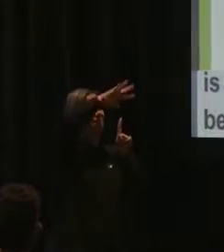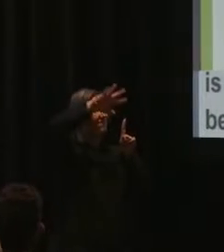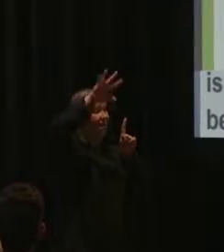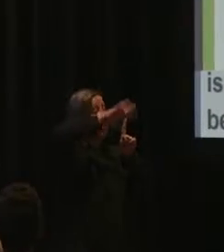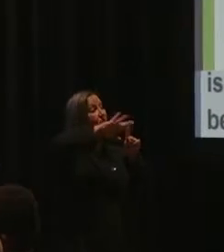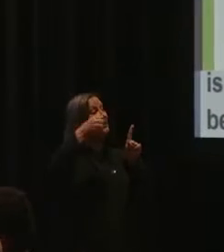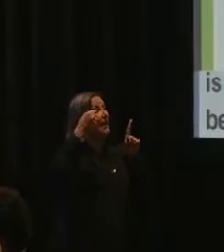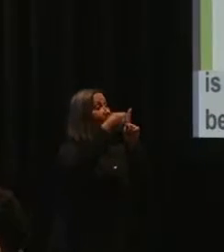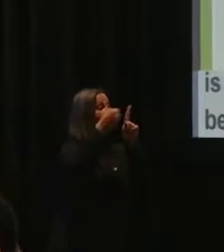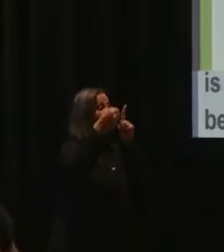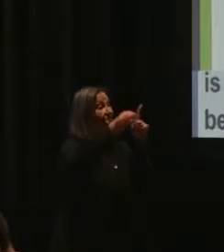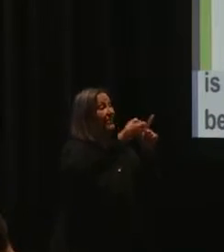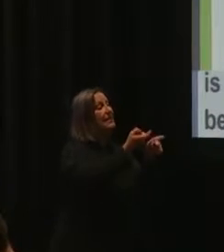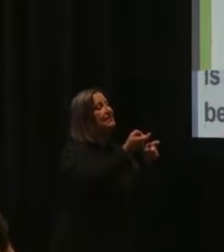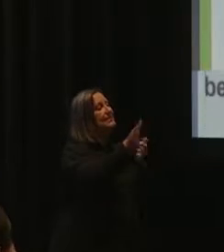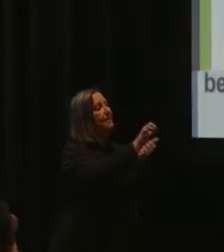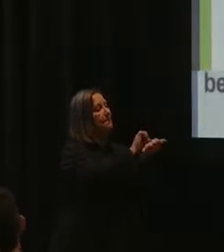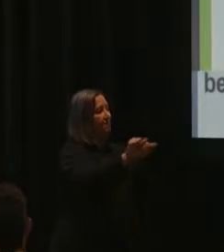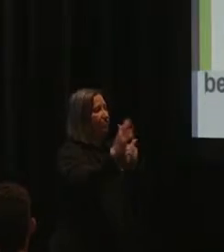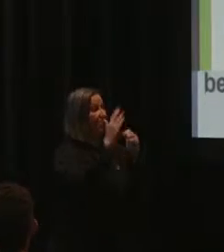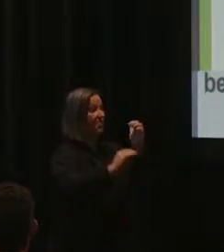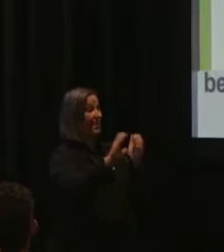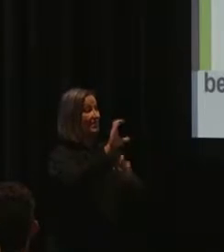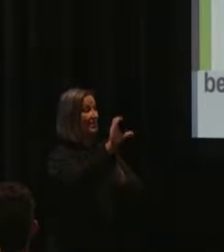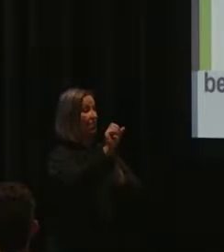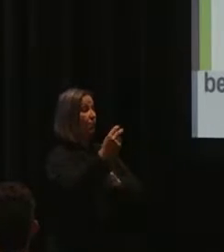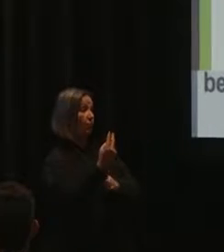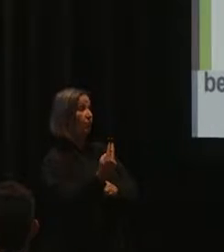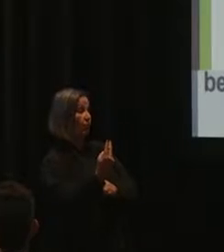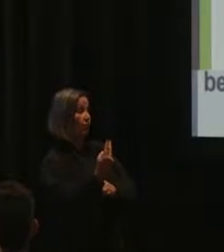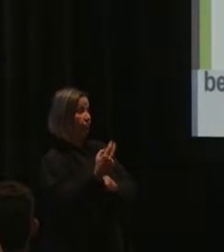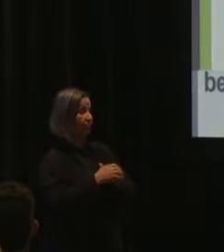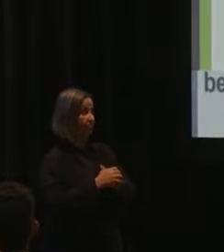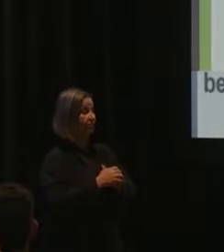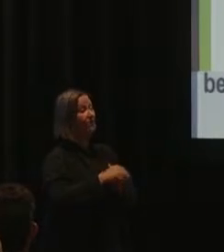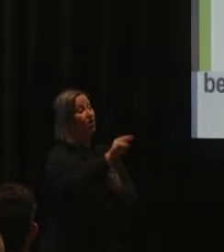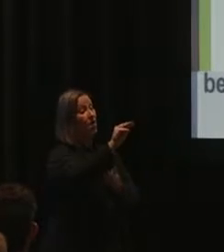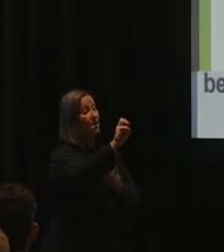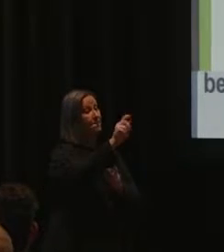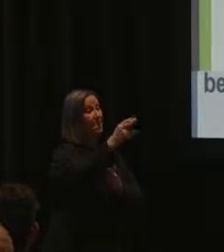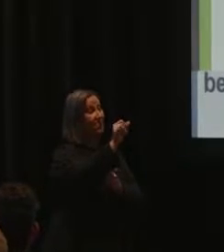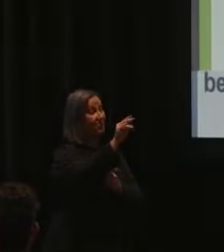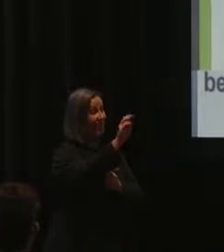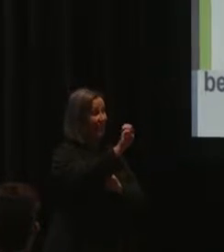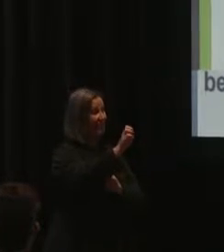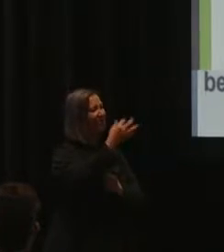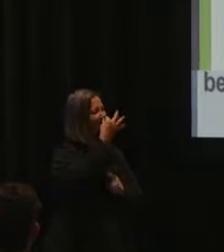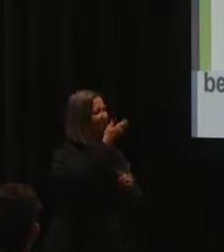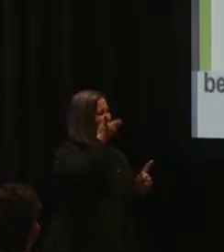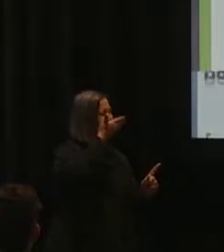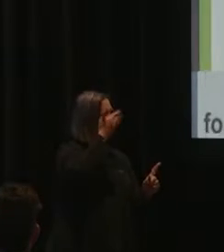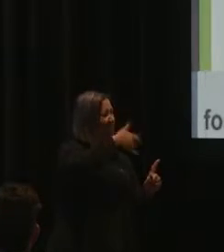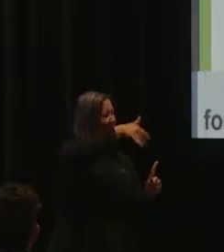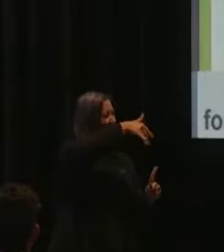than CO2. So, landfills emit so much methane that it accounts for